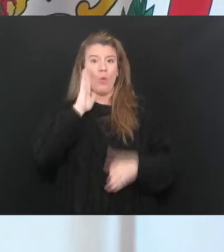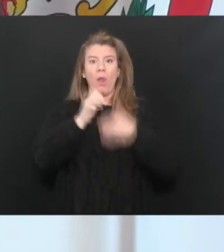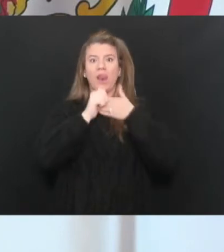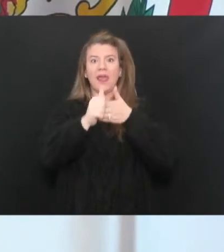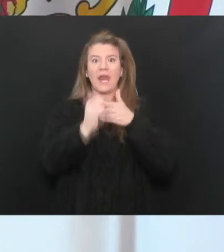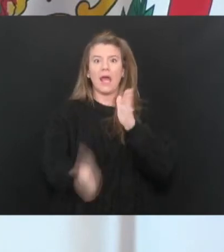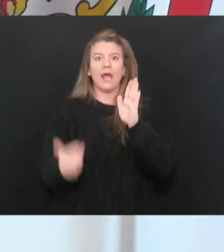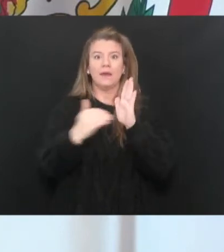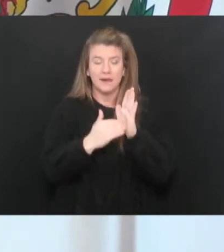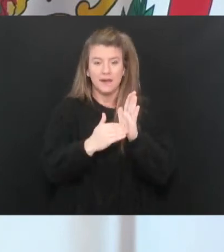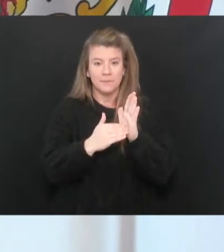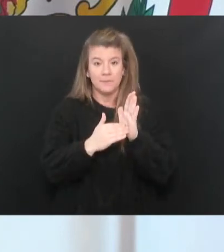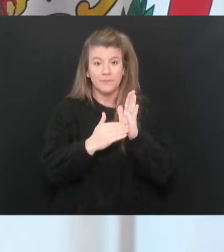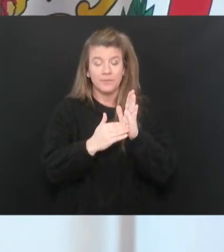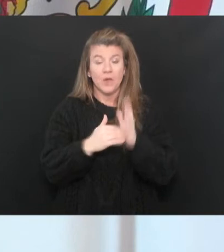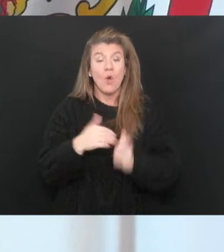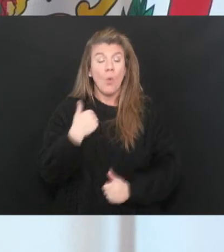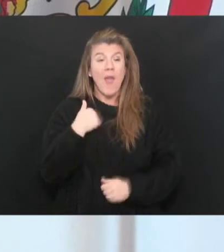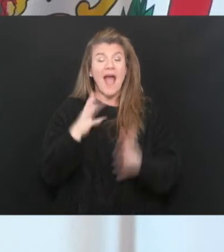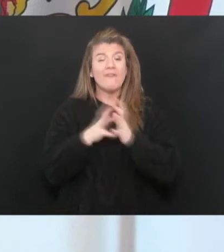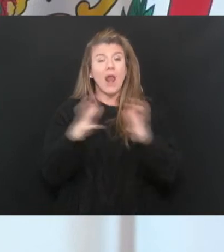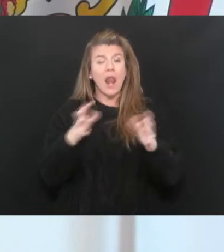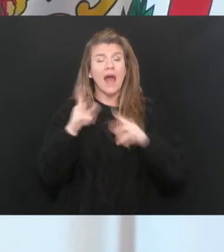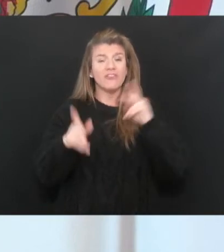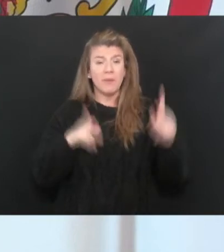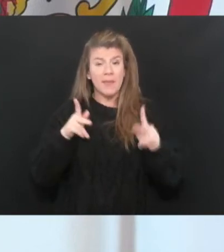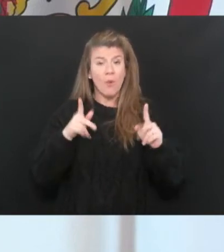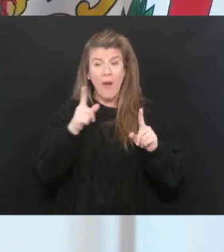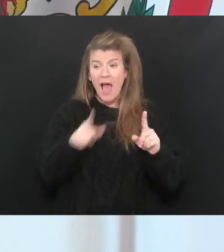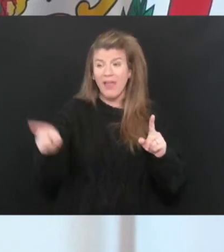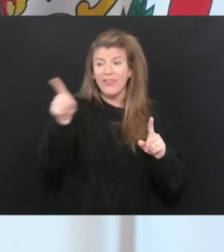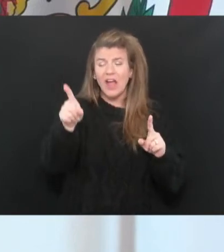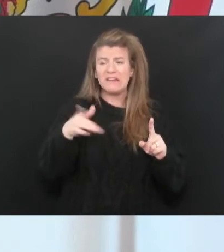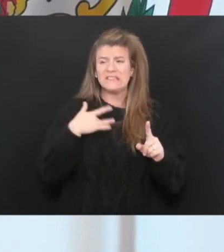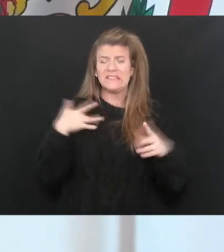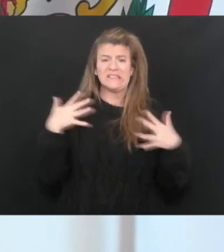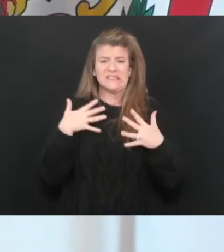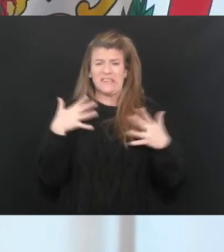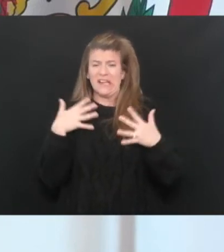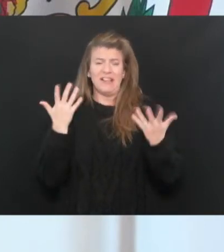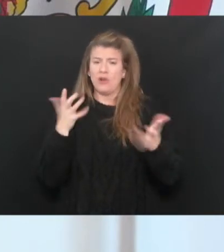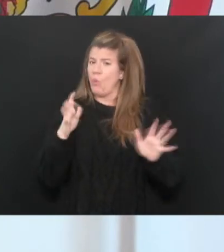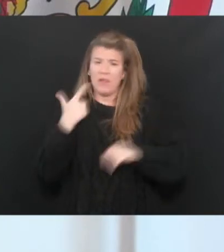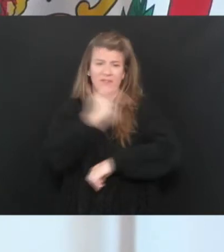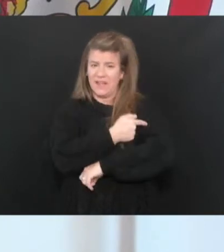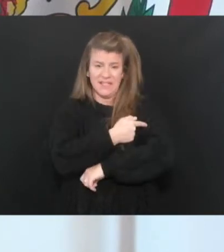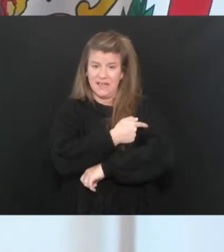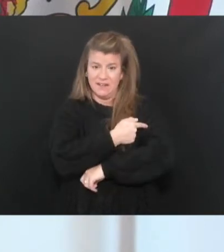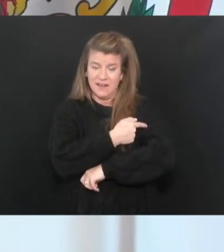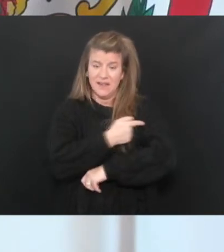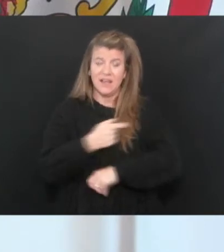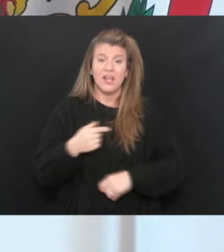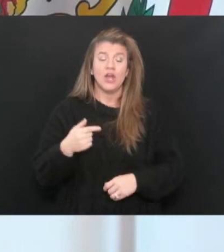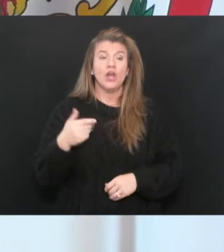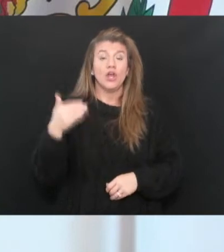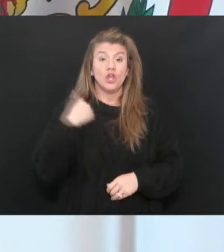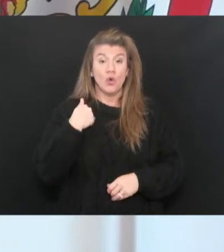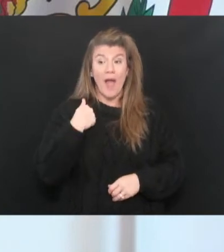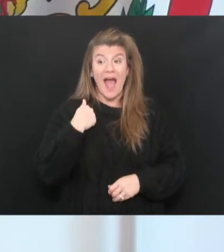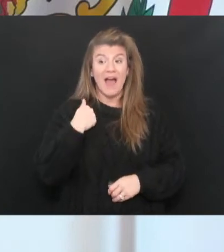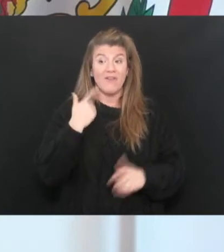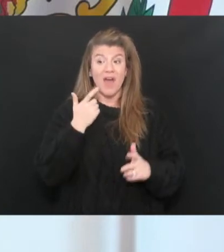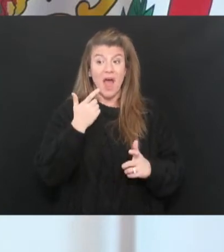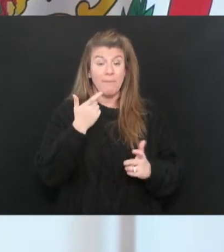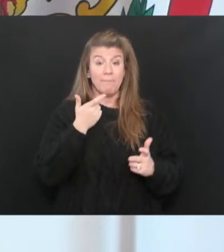You've got a lot of folks that are out there that are reluctant to take the vaccine. You have got an absolute